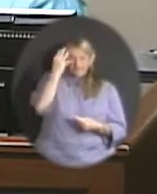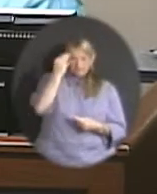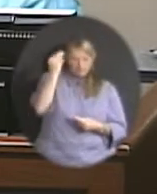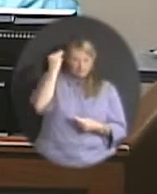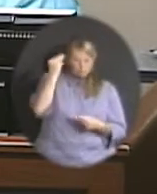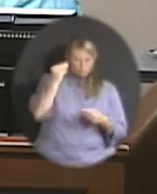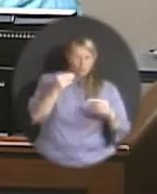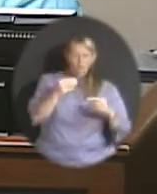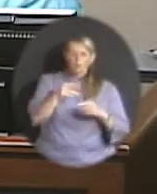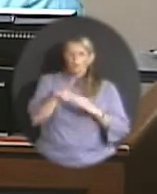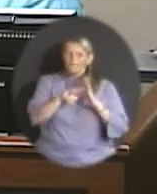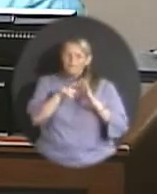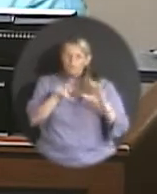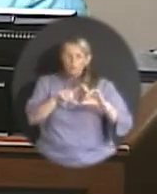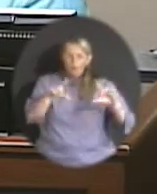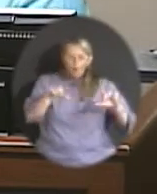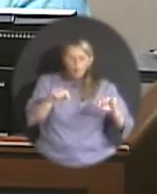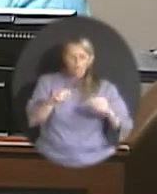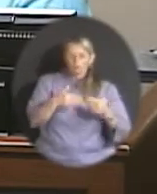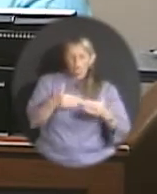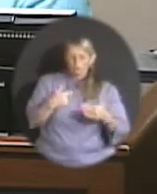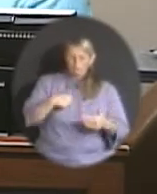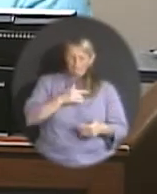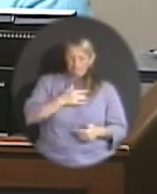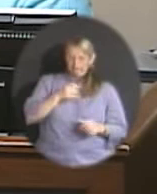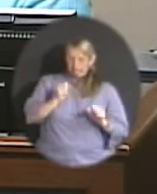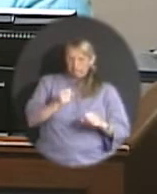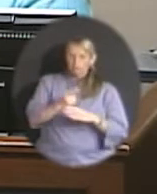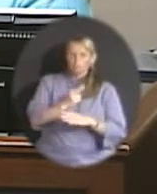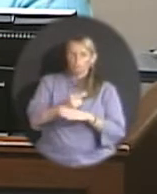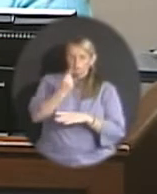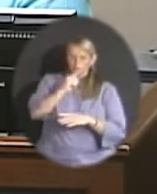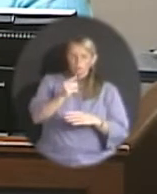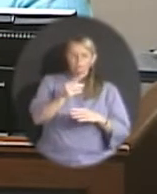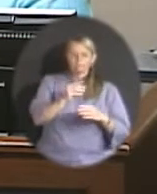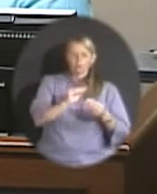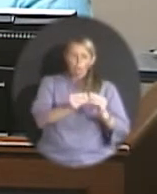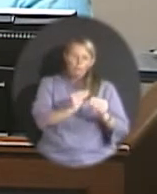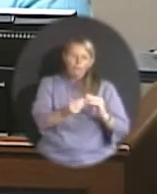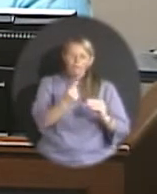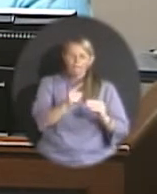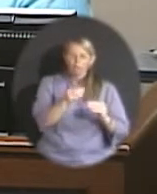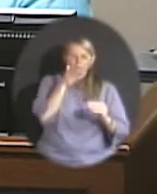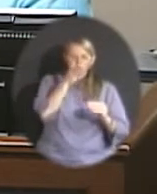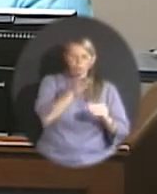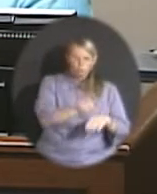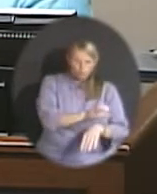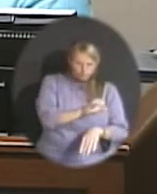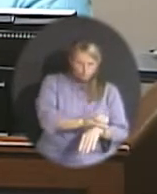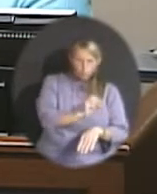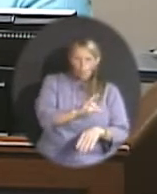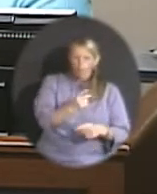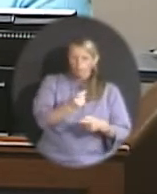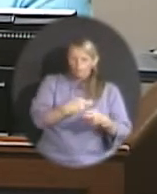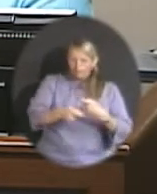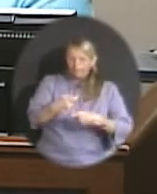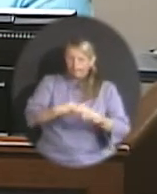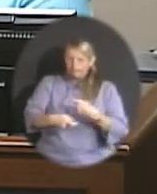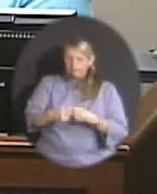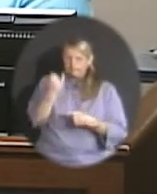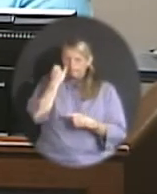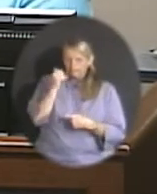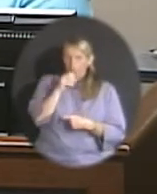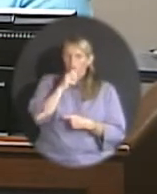video cards, whatever we think we can possibly use for repair and replacement of equipment that fails.